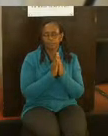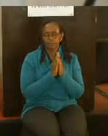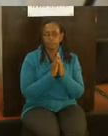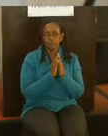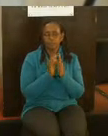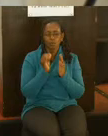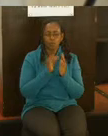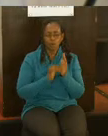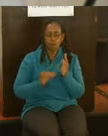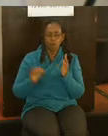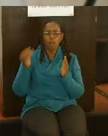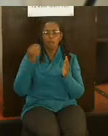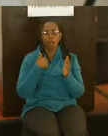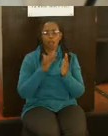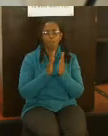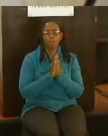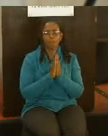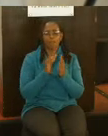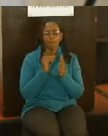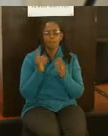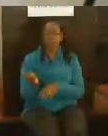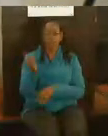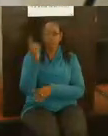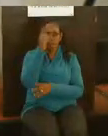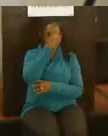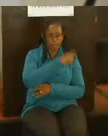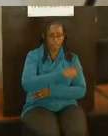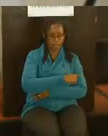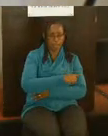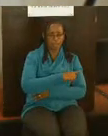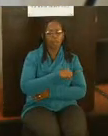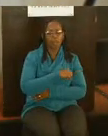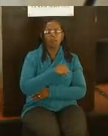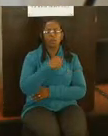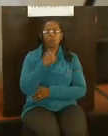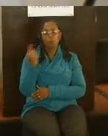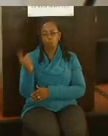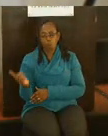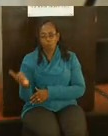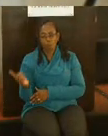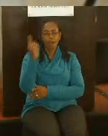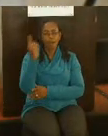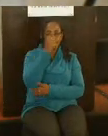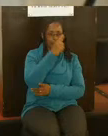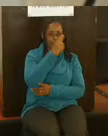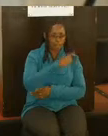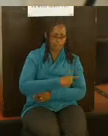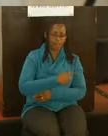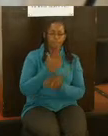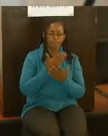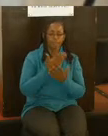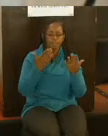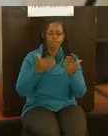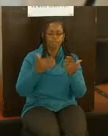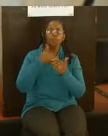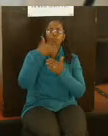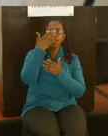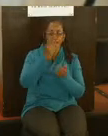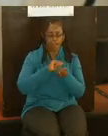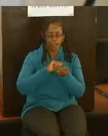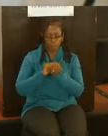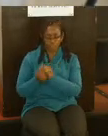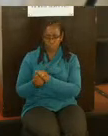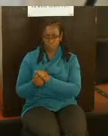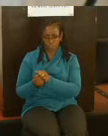oh I'm praying that one day one day one day things will change